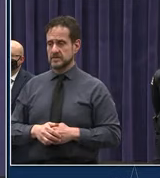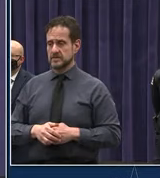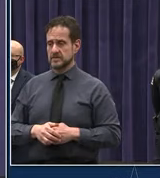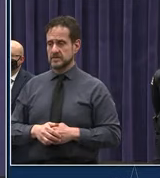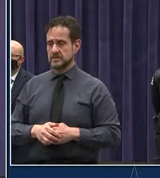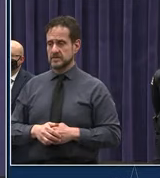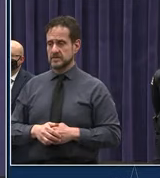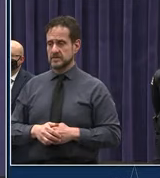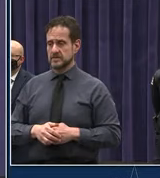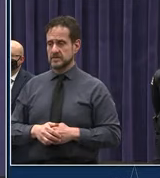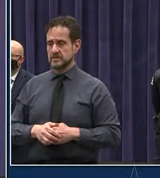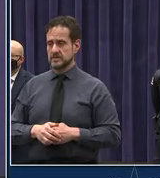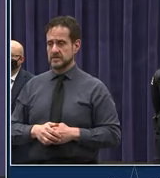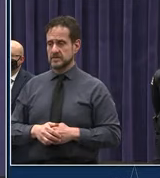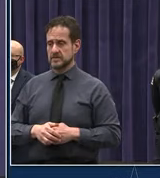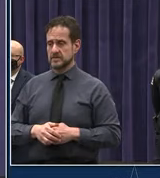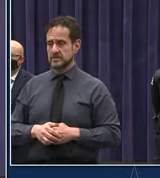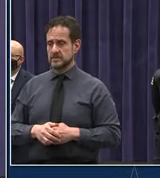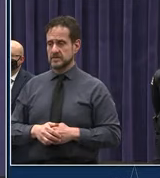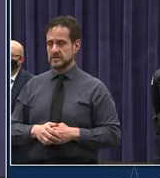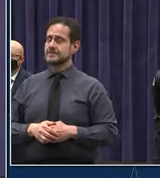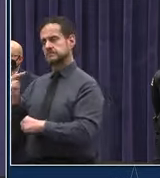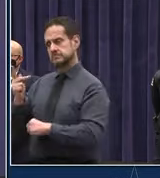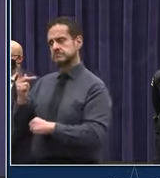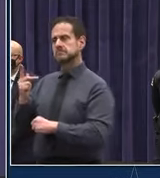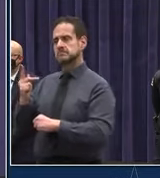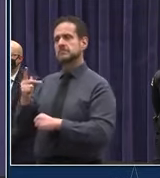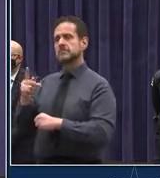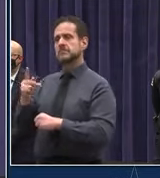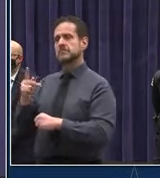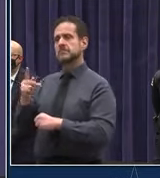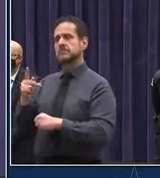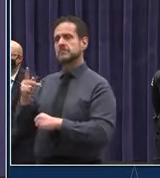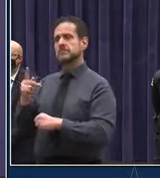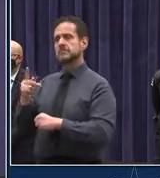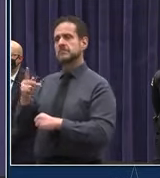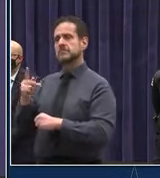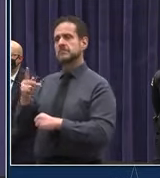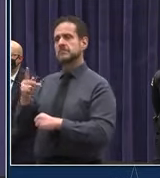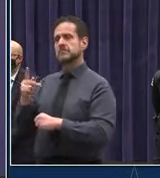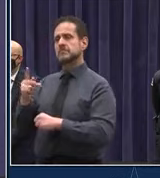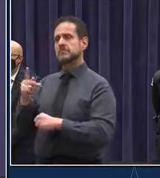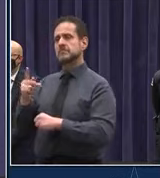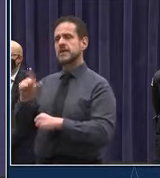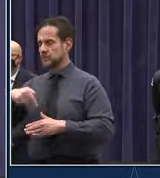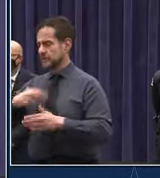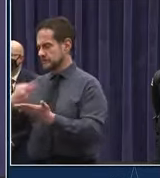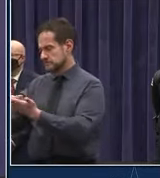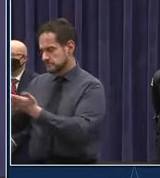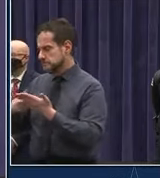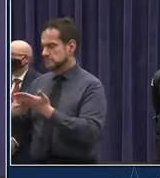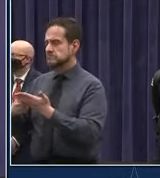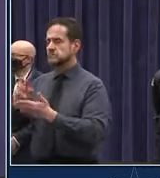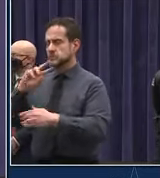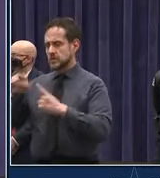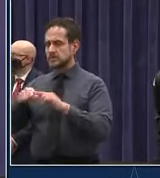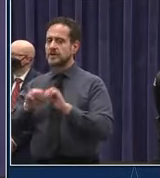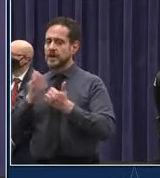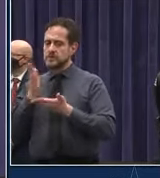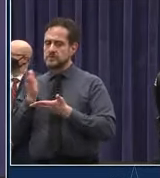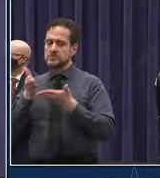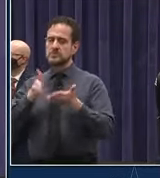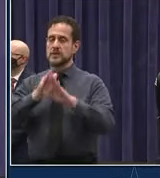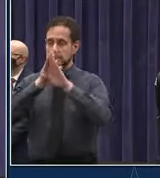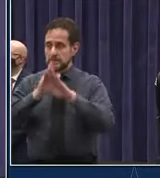time. I have hope because there are people there who love their community and love their city. And I have hope because I know that we can rise to